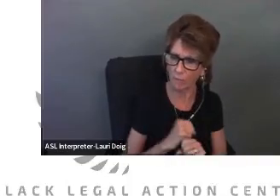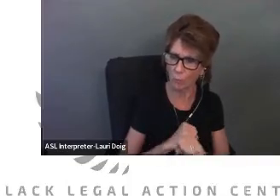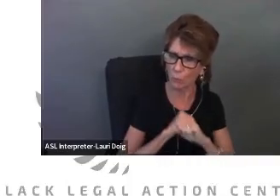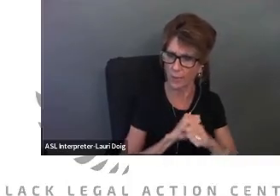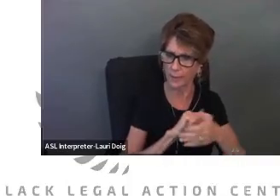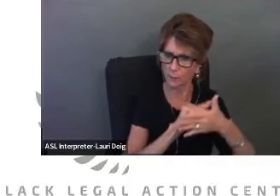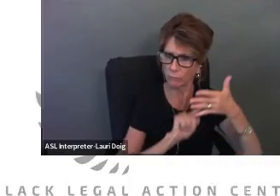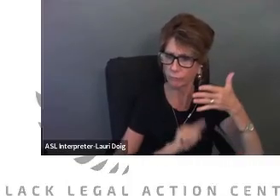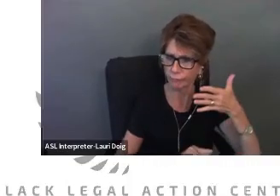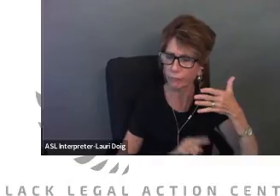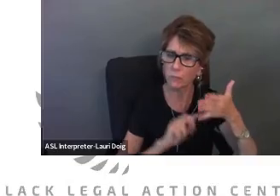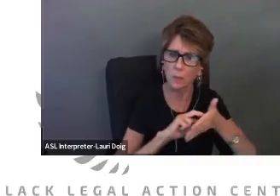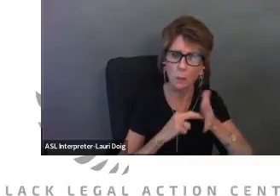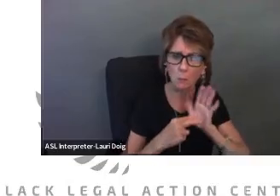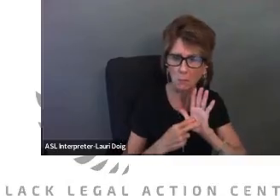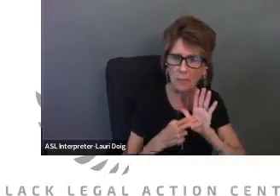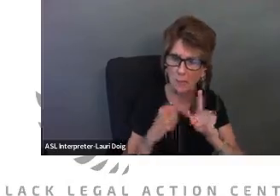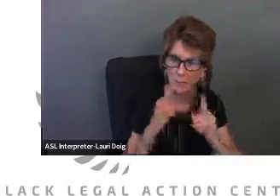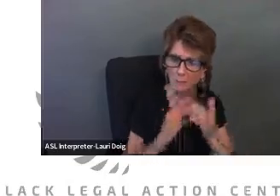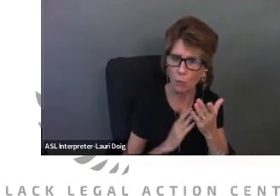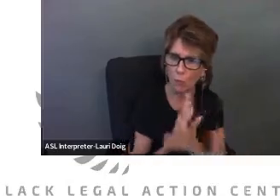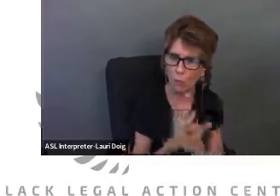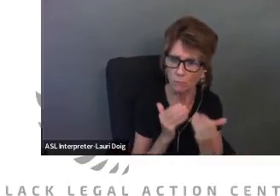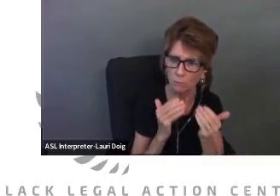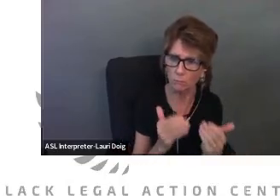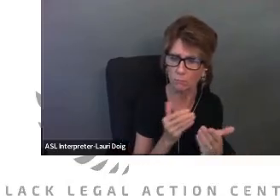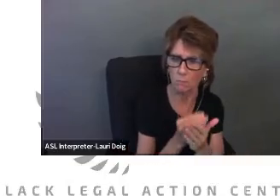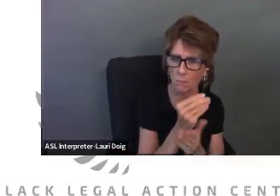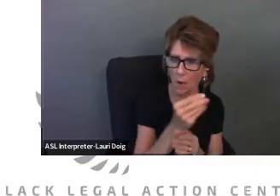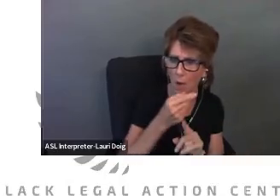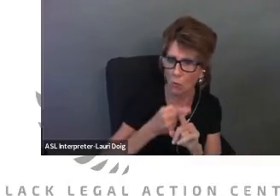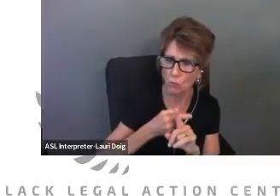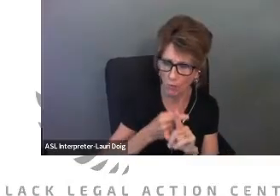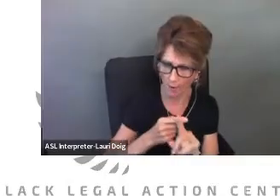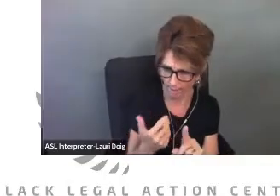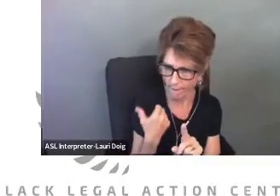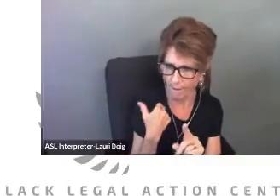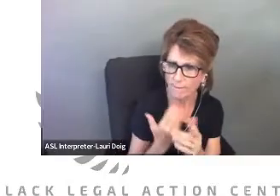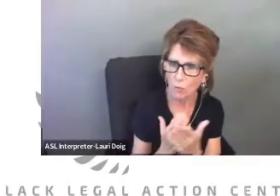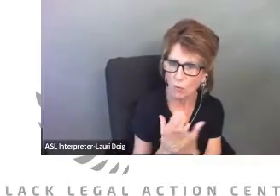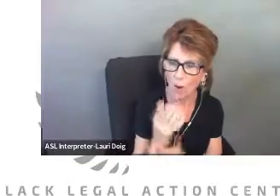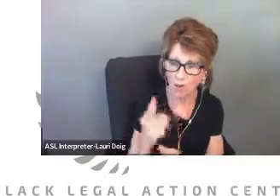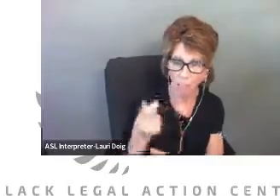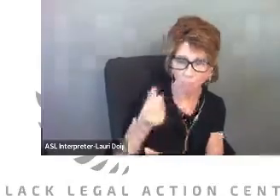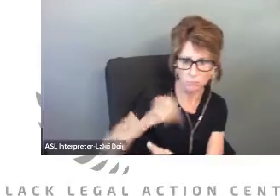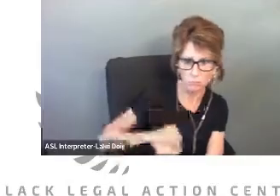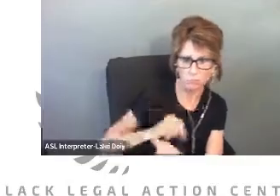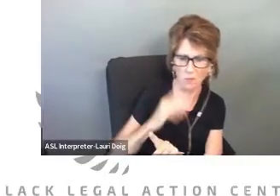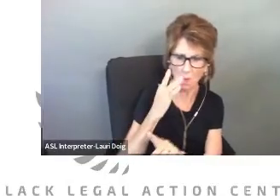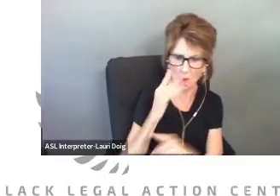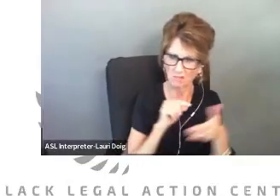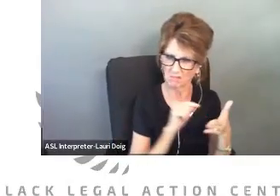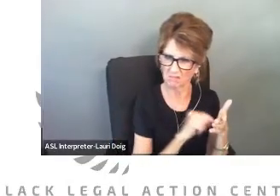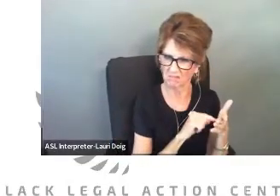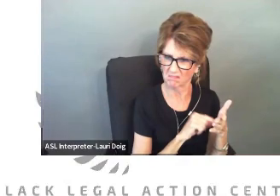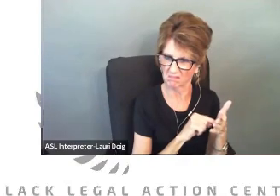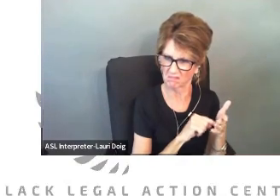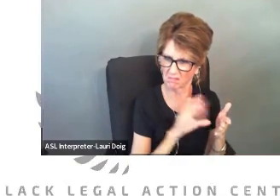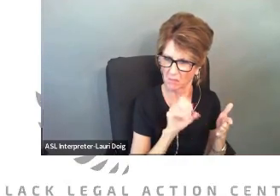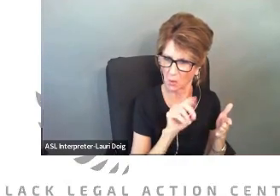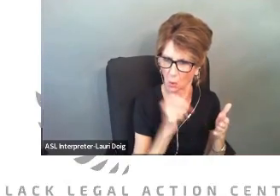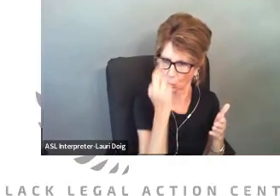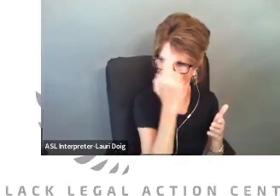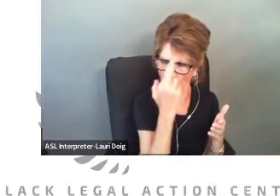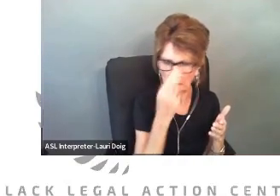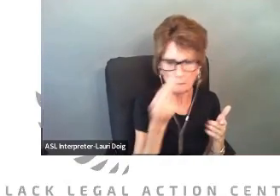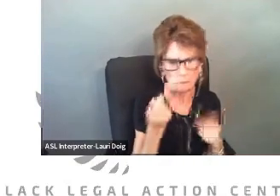intersectionalities, 19 of them, depending on how you count just the general counts. And when you start to add